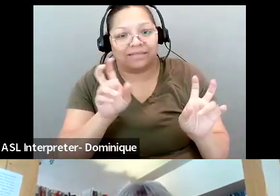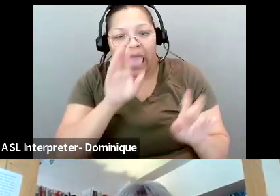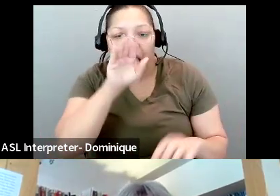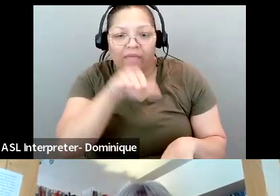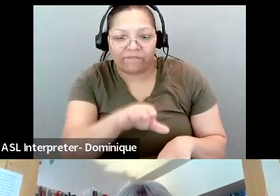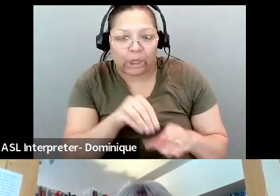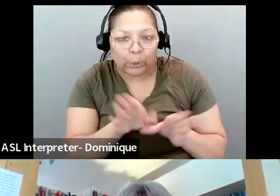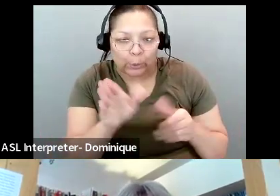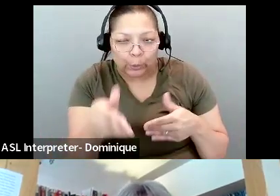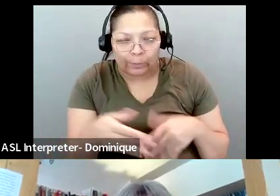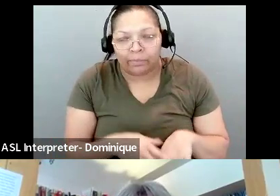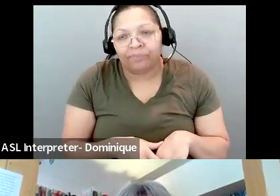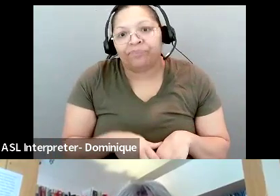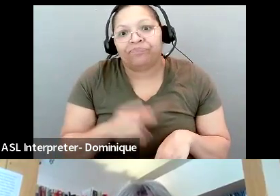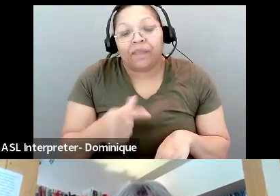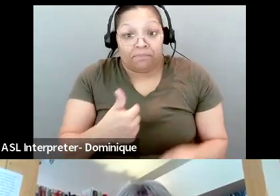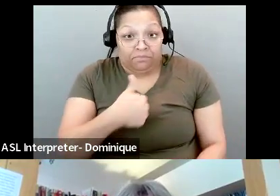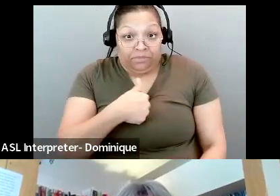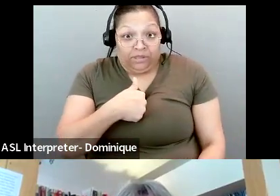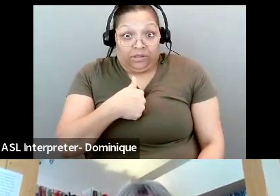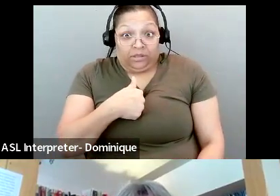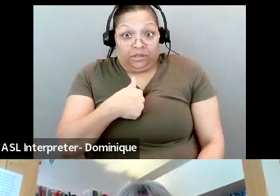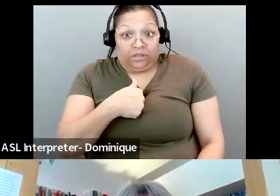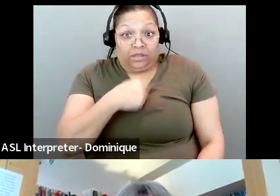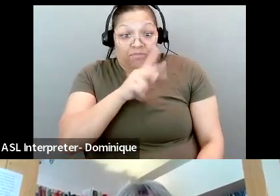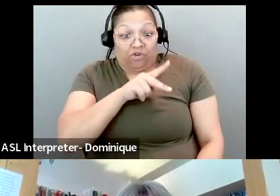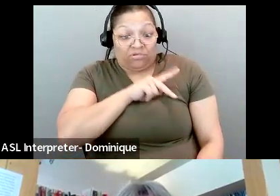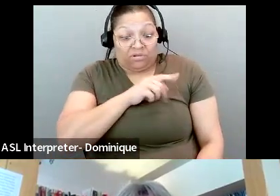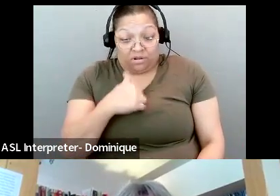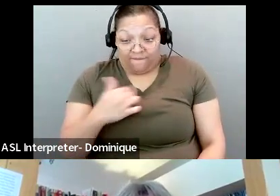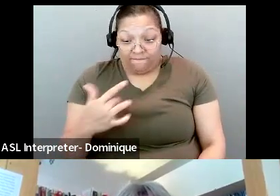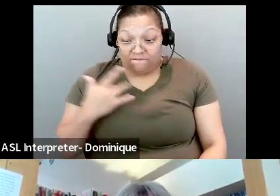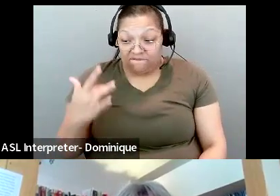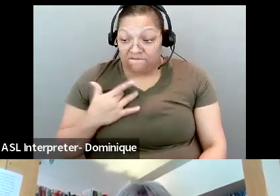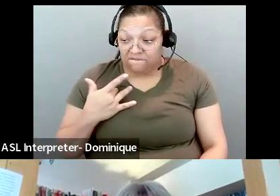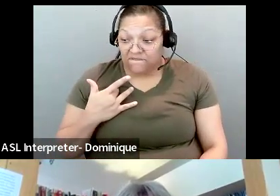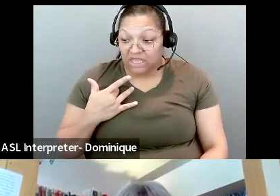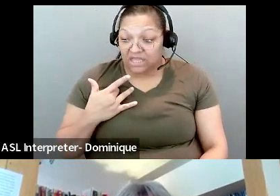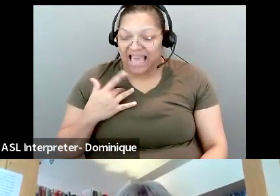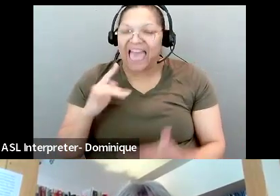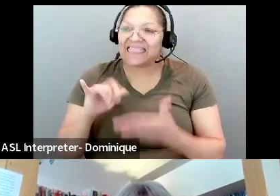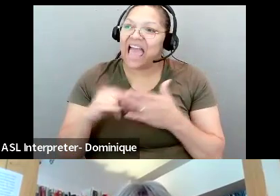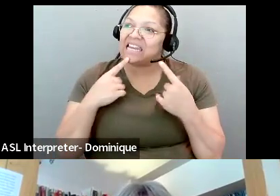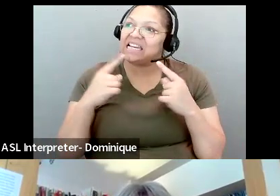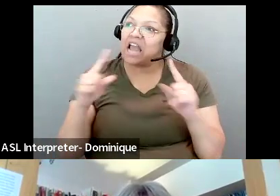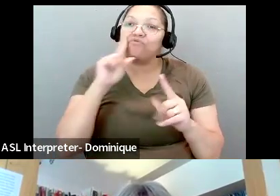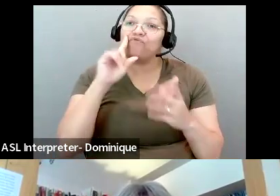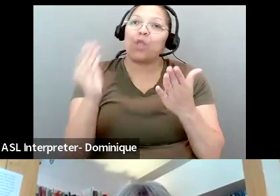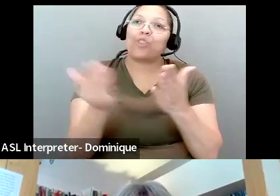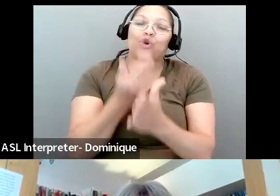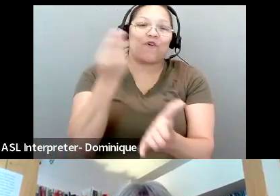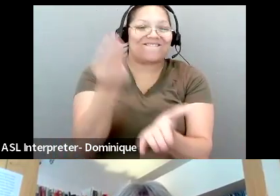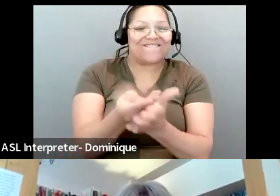that I personally feel like the announcement for the new